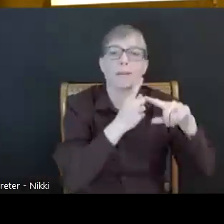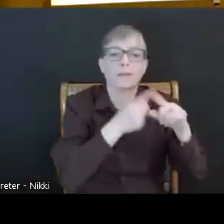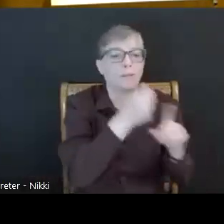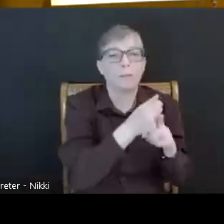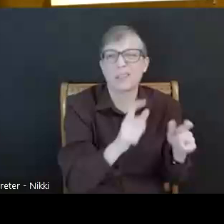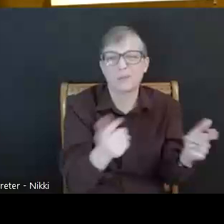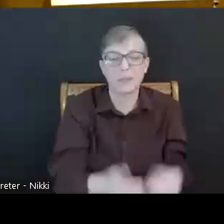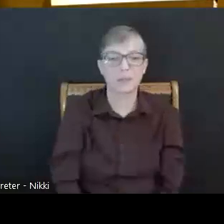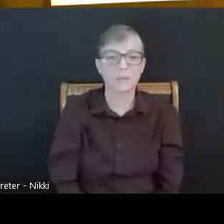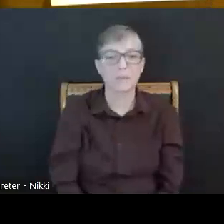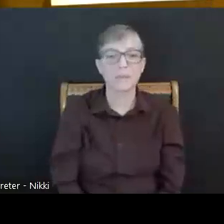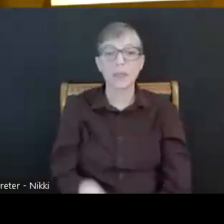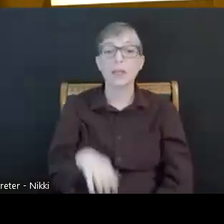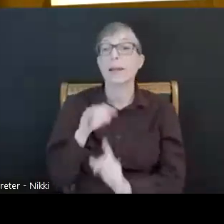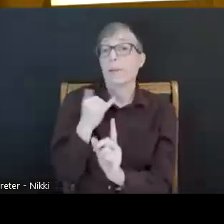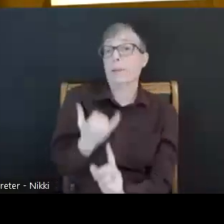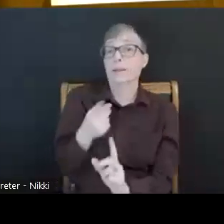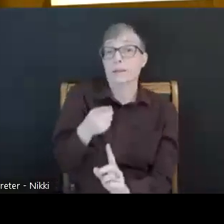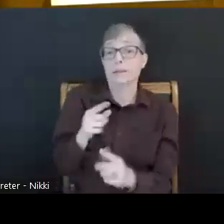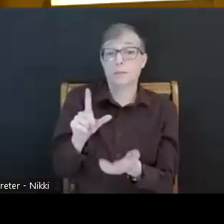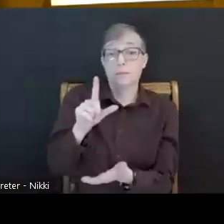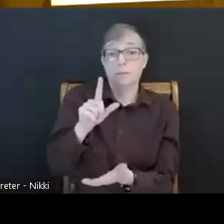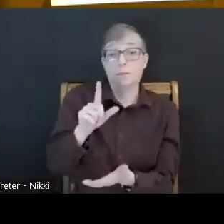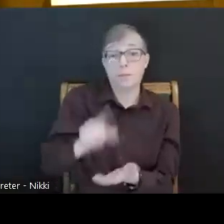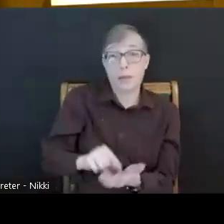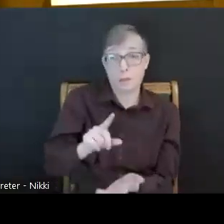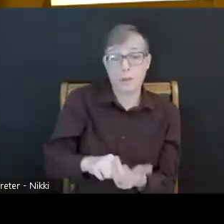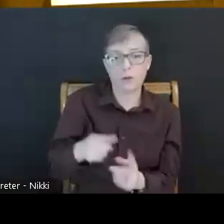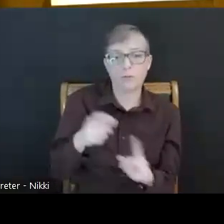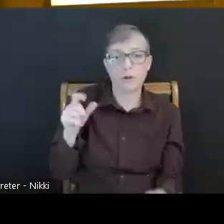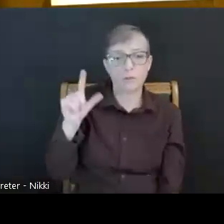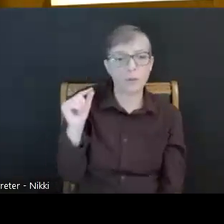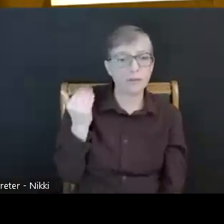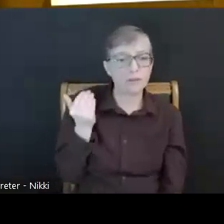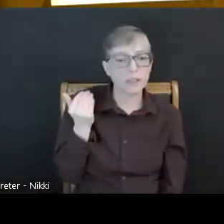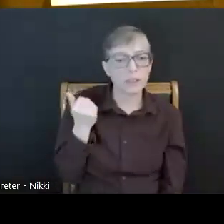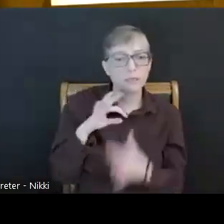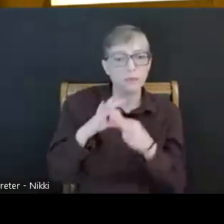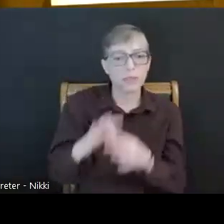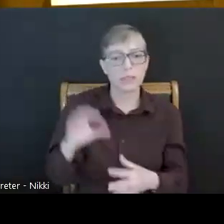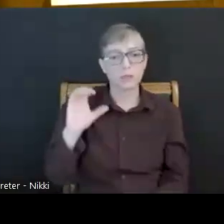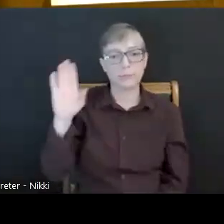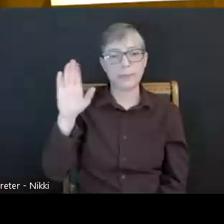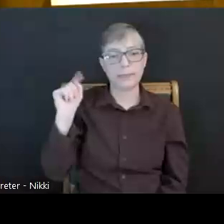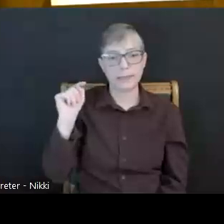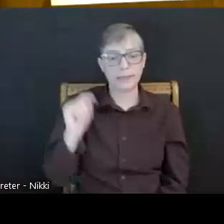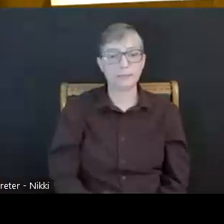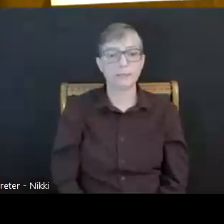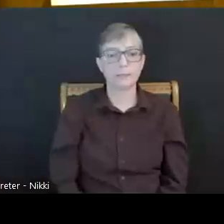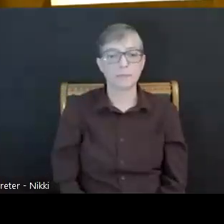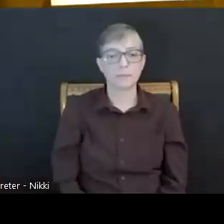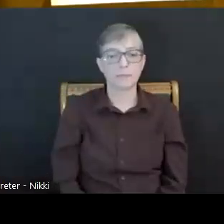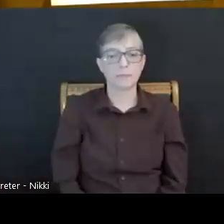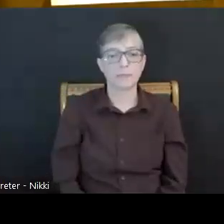of CBT. And this, I highlighted the conclusion of one of them. Interventions for people with vision impairment yielded